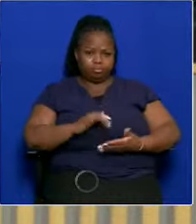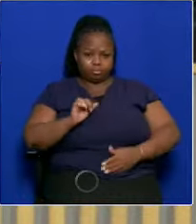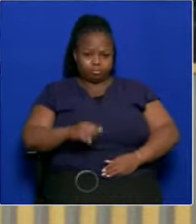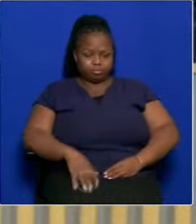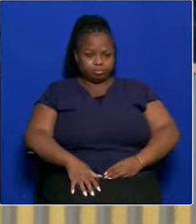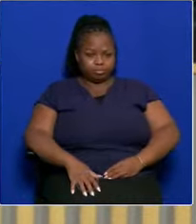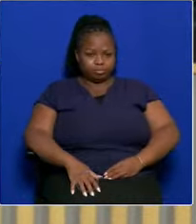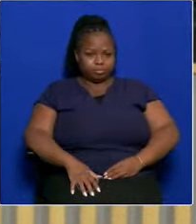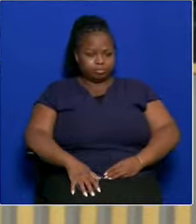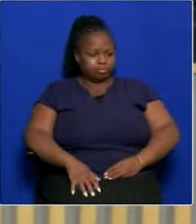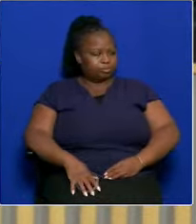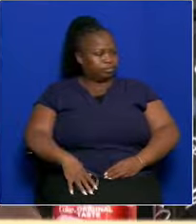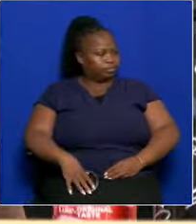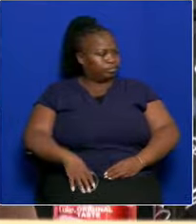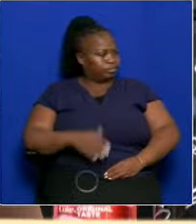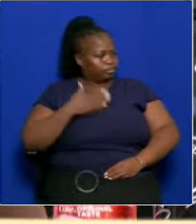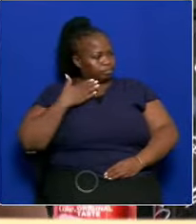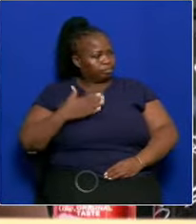Thank you.